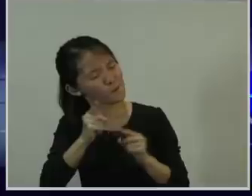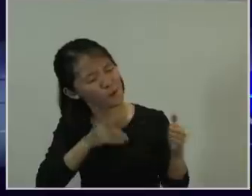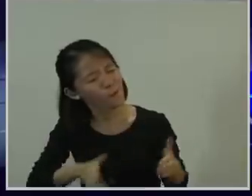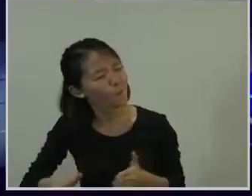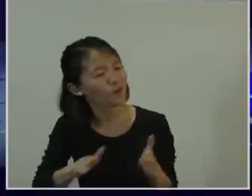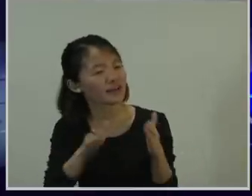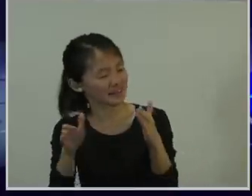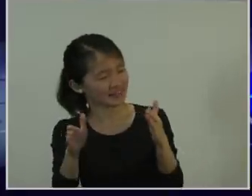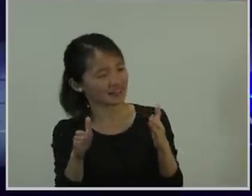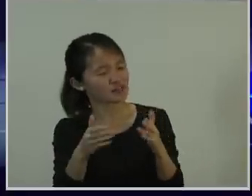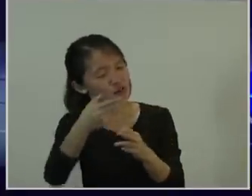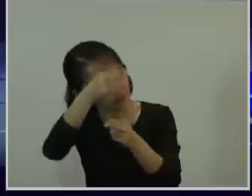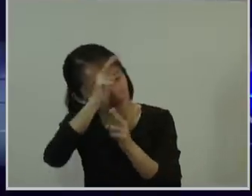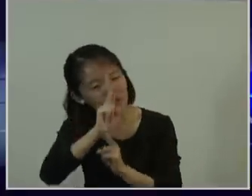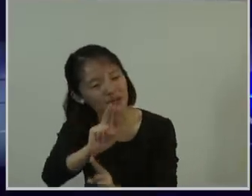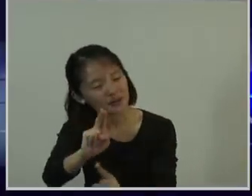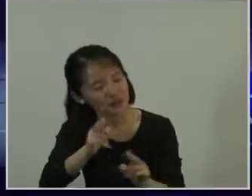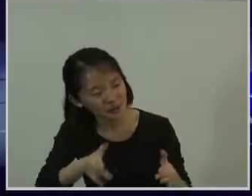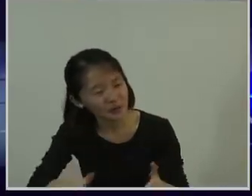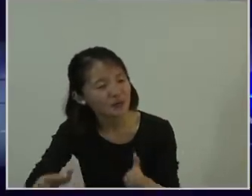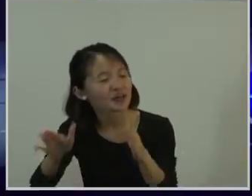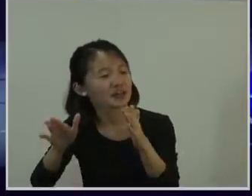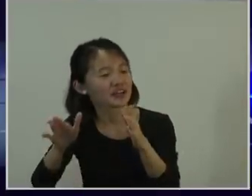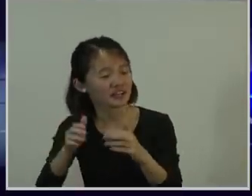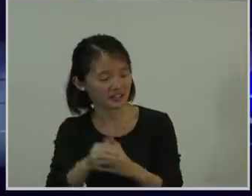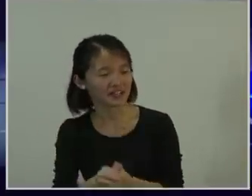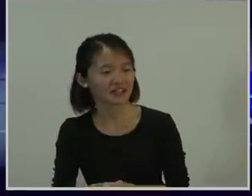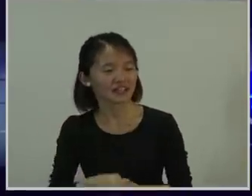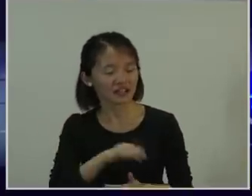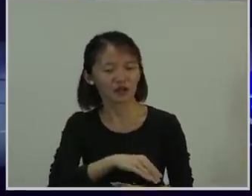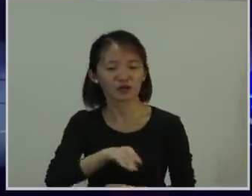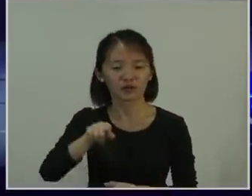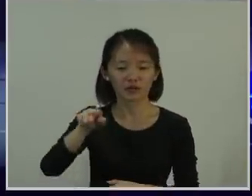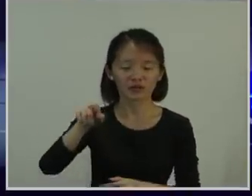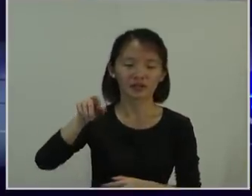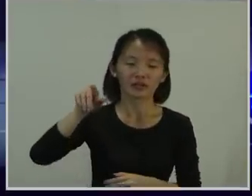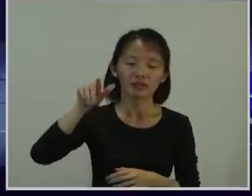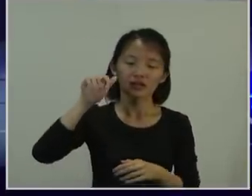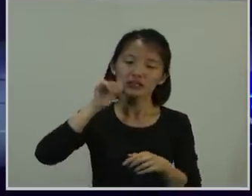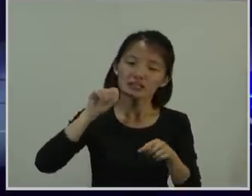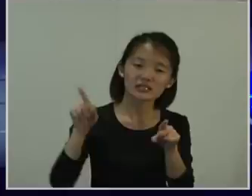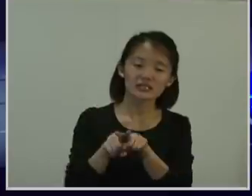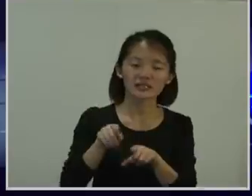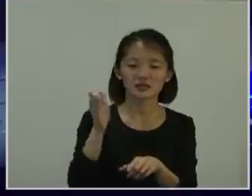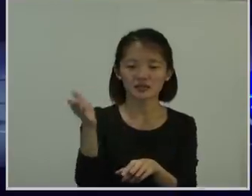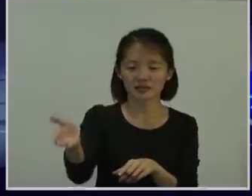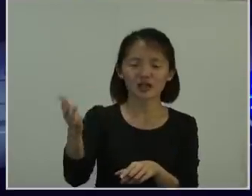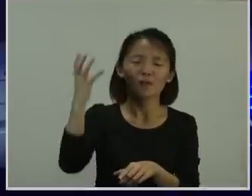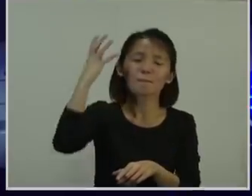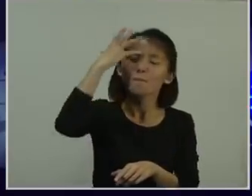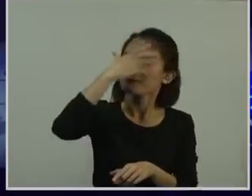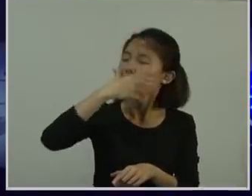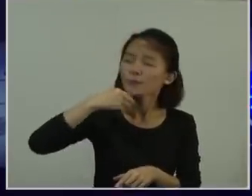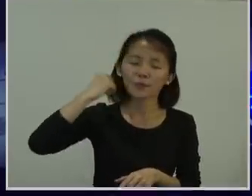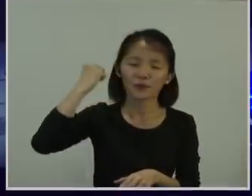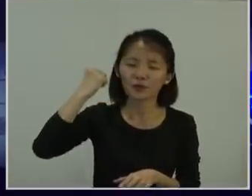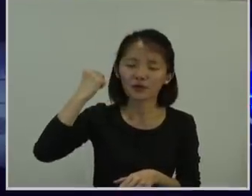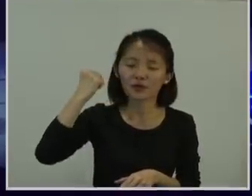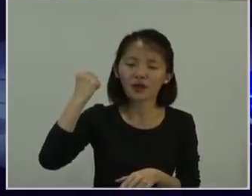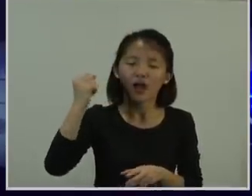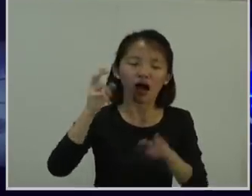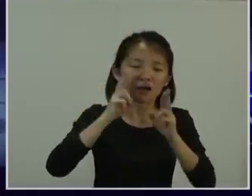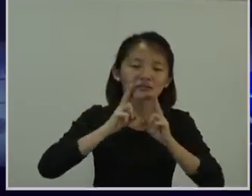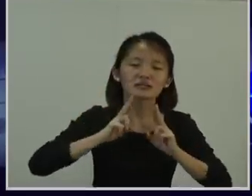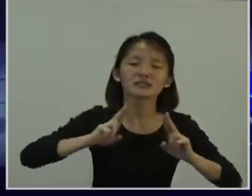most honorable way. Yeah. Well, this sister in Christ, she's not only beautiful, but to me, she sings like